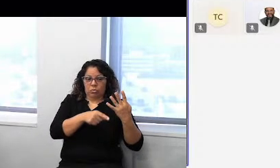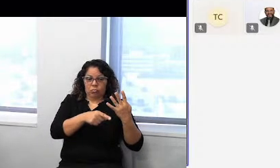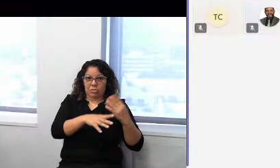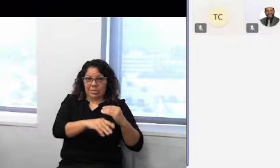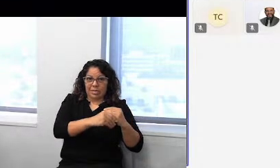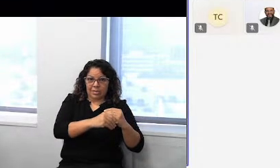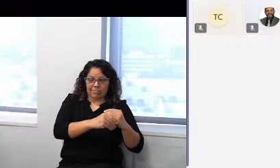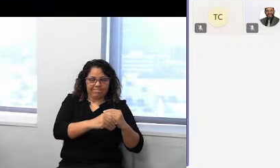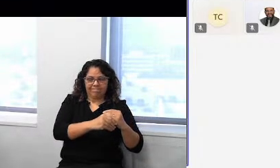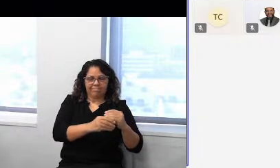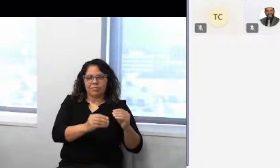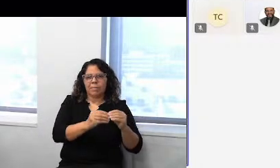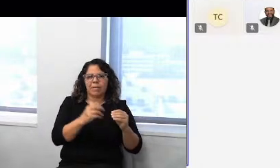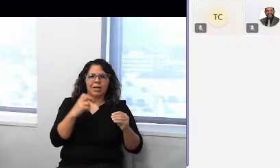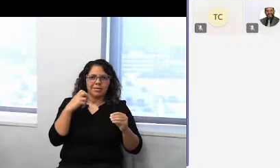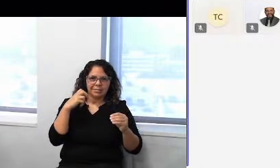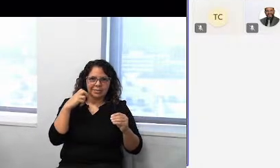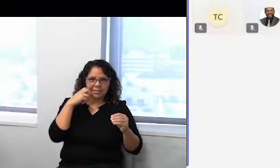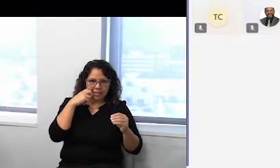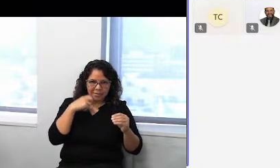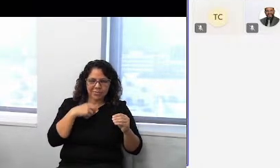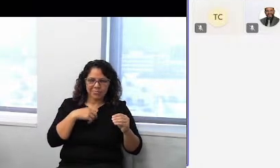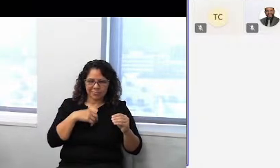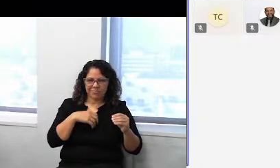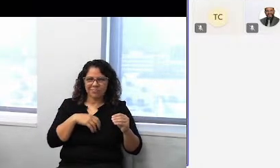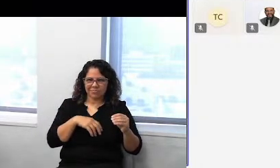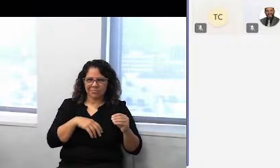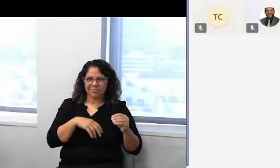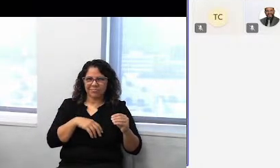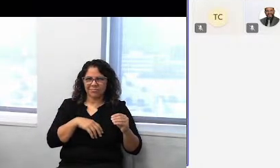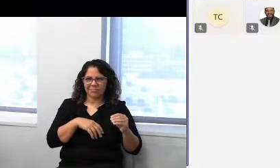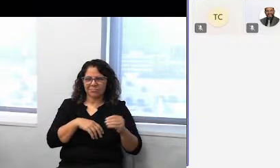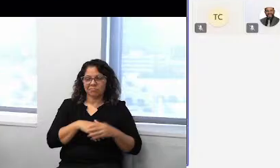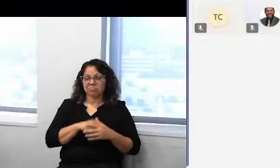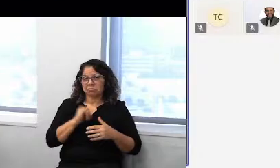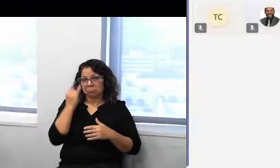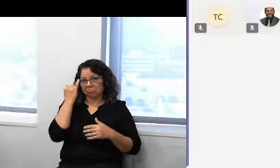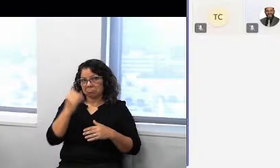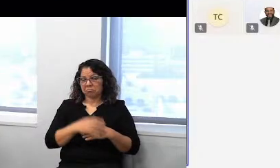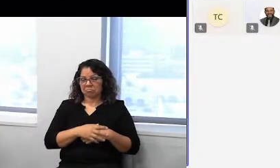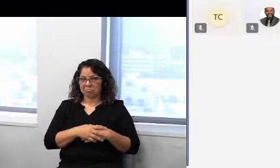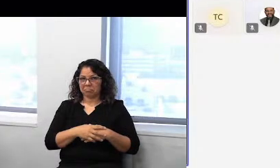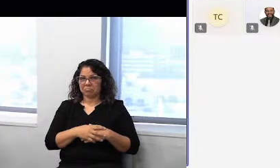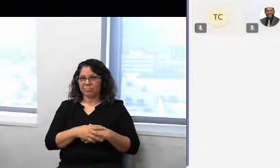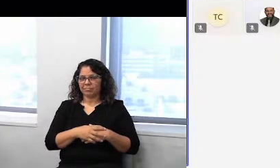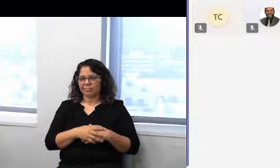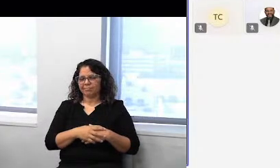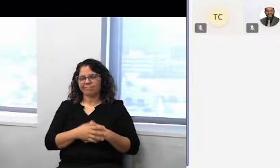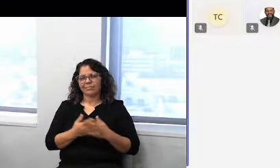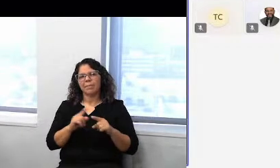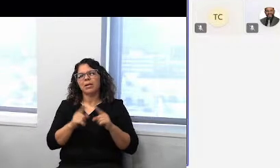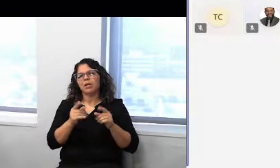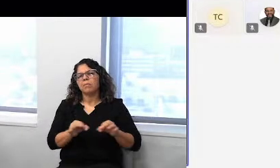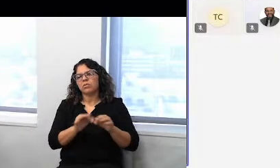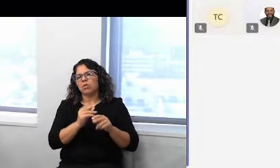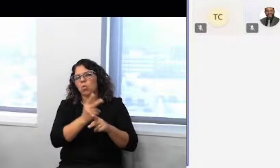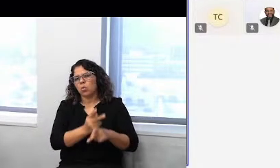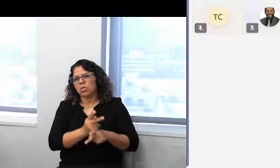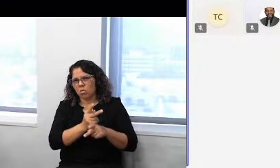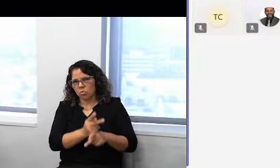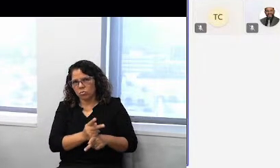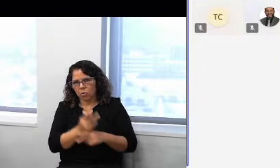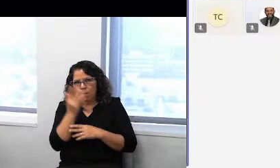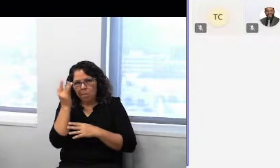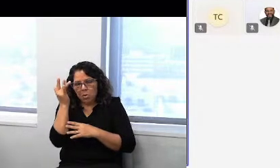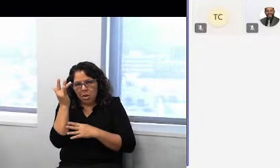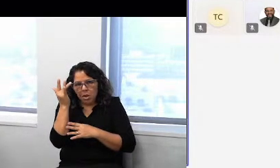to get an idea and understanding, but you have to exercise caution when you do that because you have to enter the system, right? You